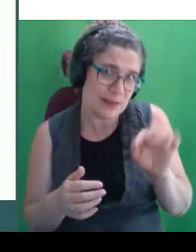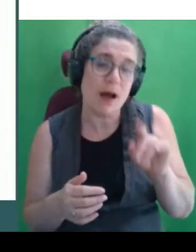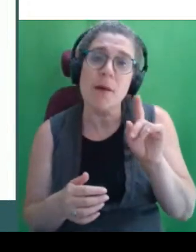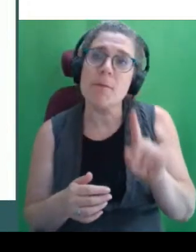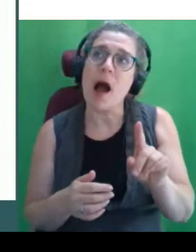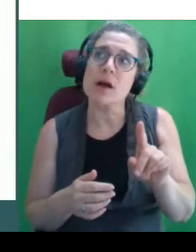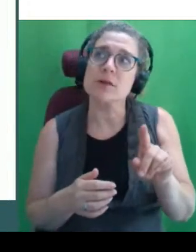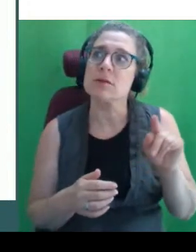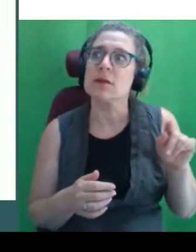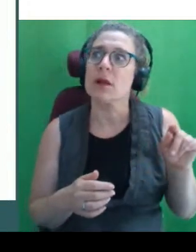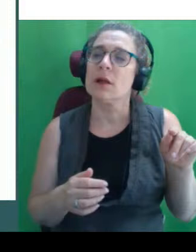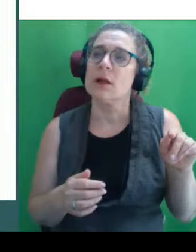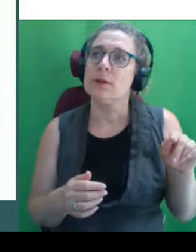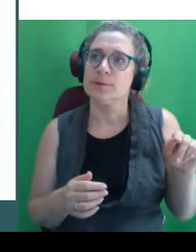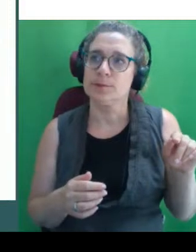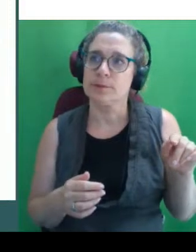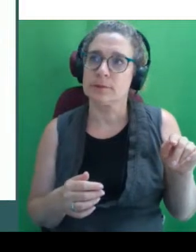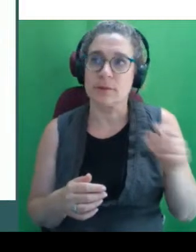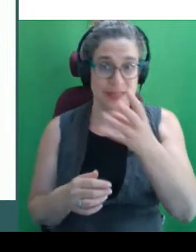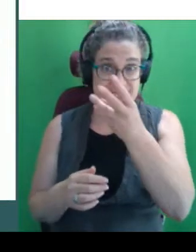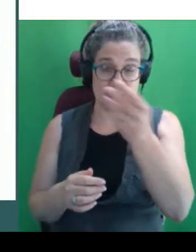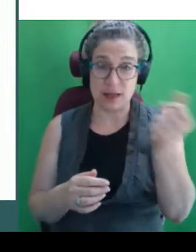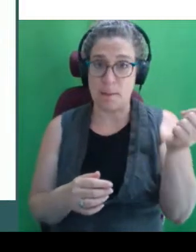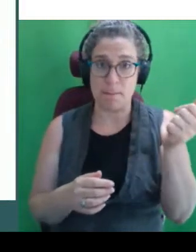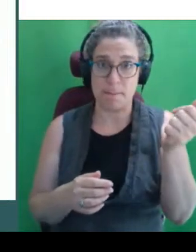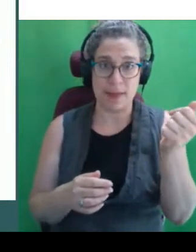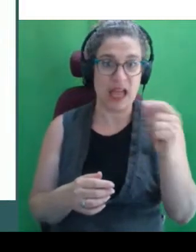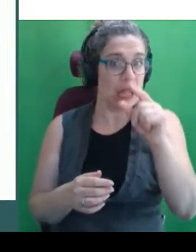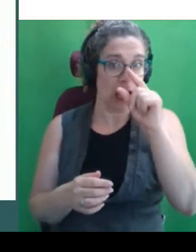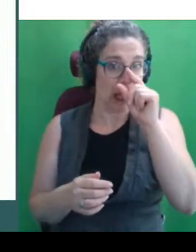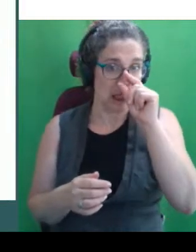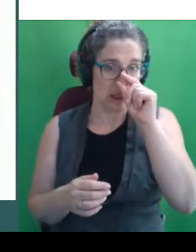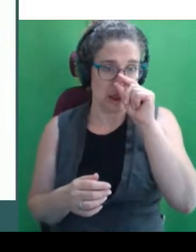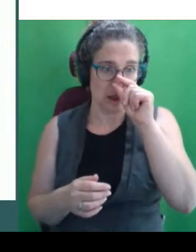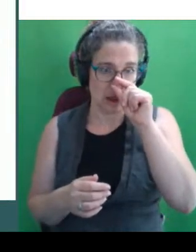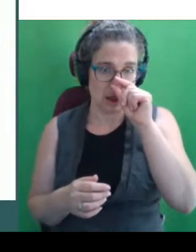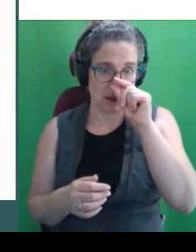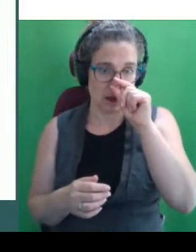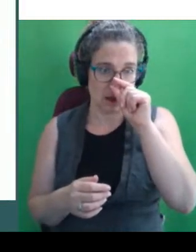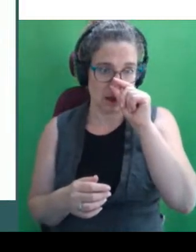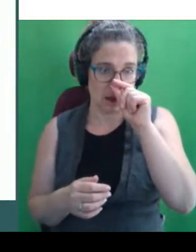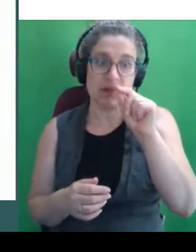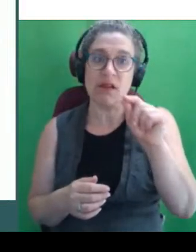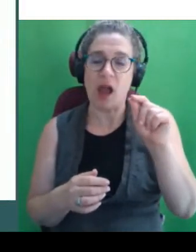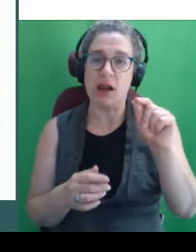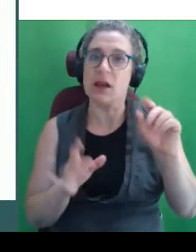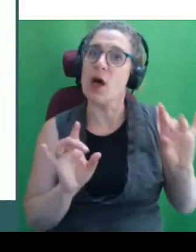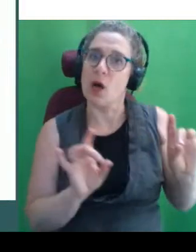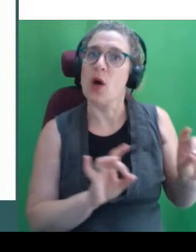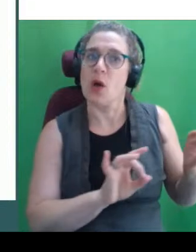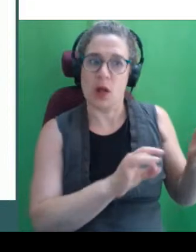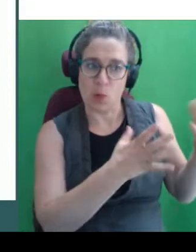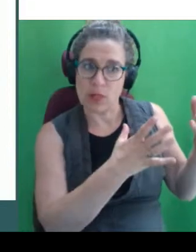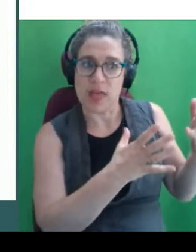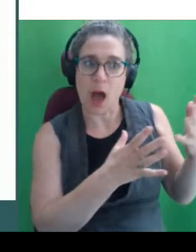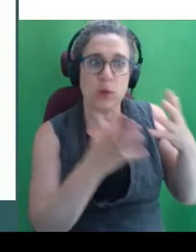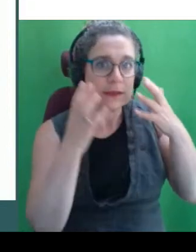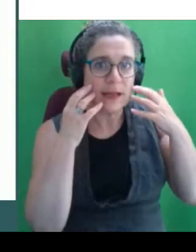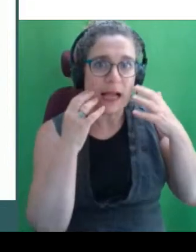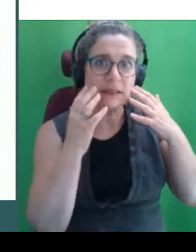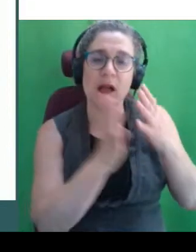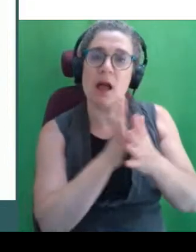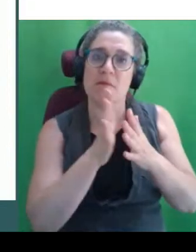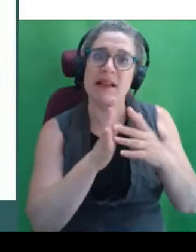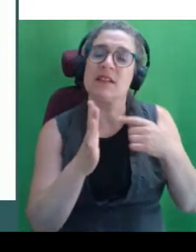also those that can live without cats, and so the cat allergy doesn't affect them on a